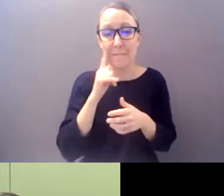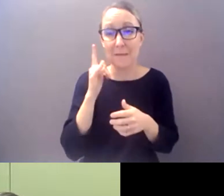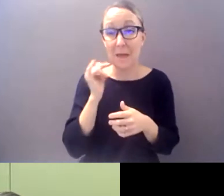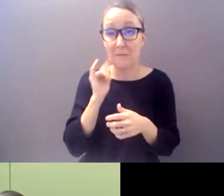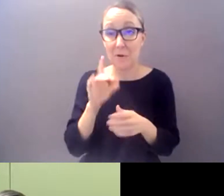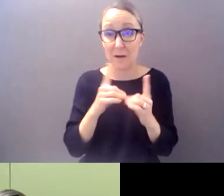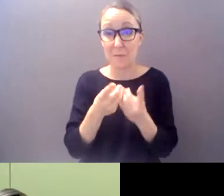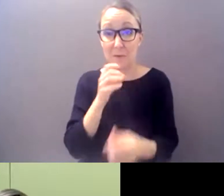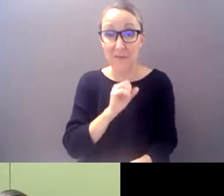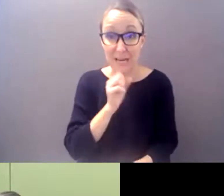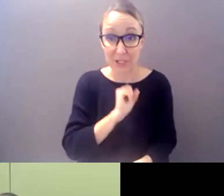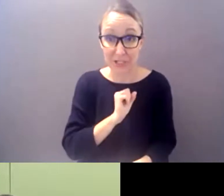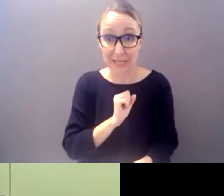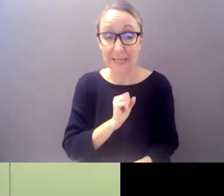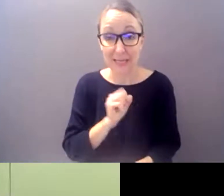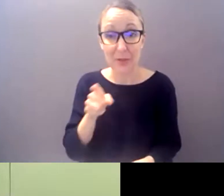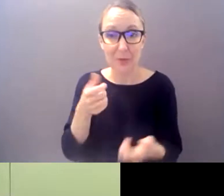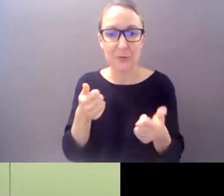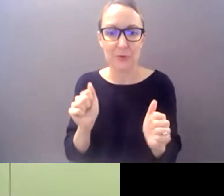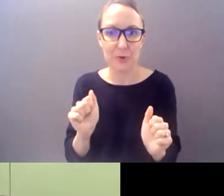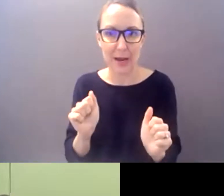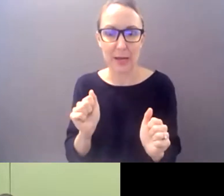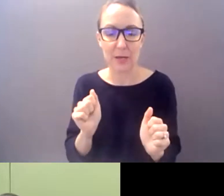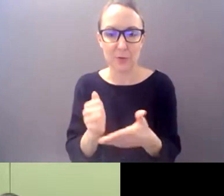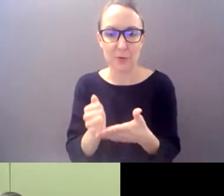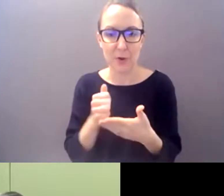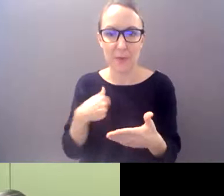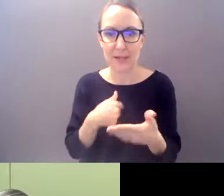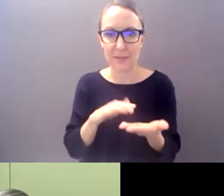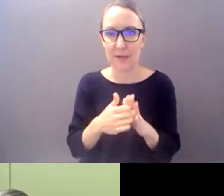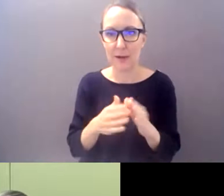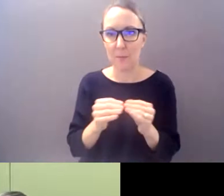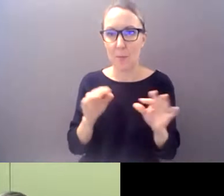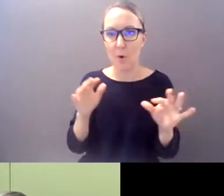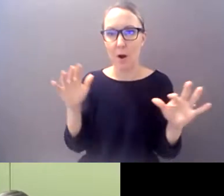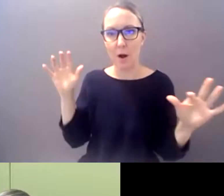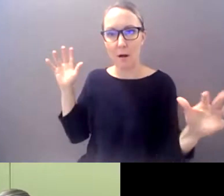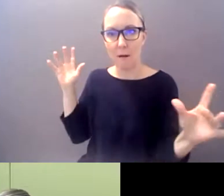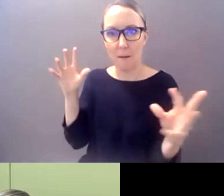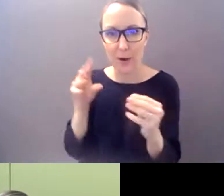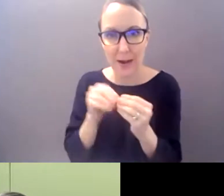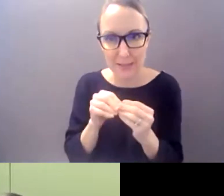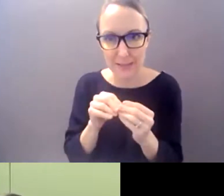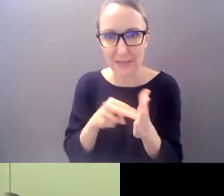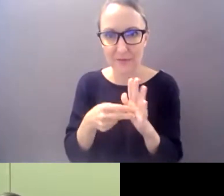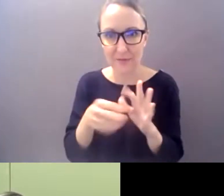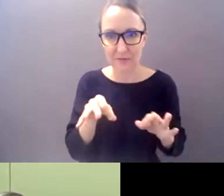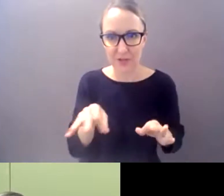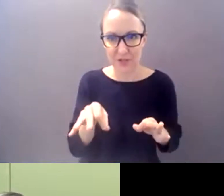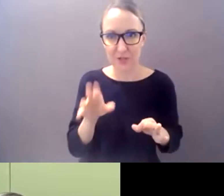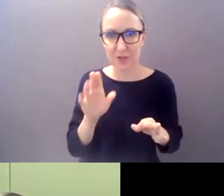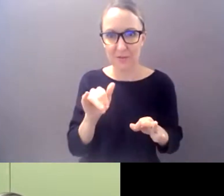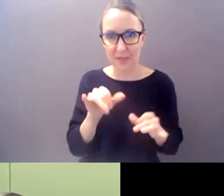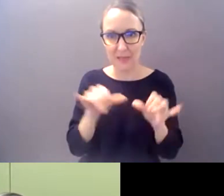is trying to move us towards is a more comprehensive definition of what that means.